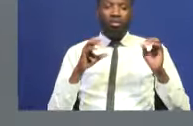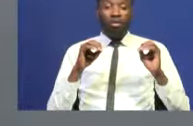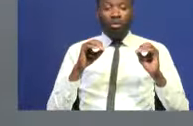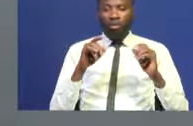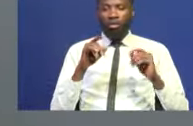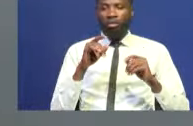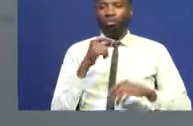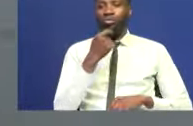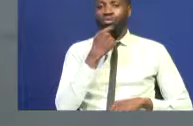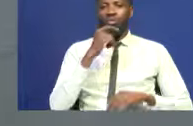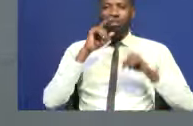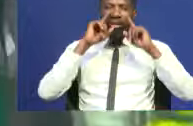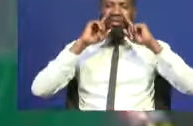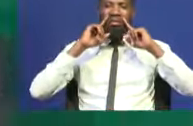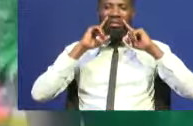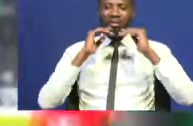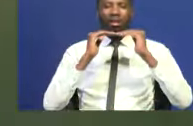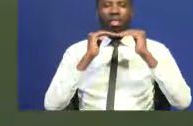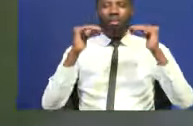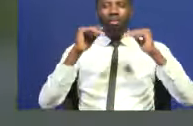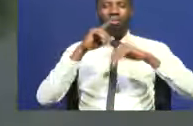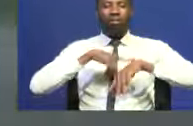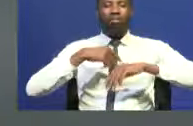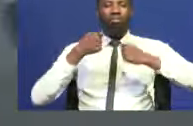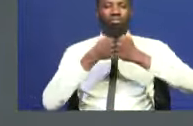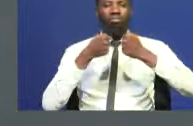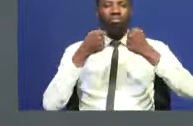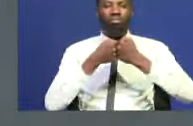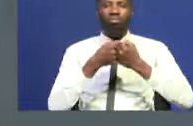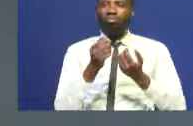the legendary Shemeji Derby.